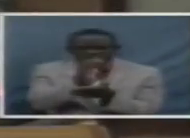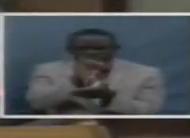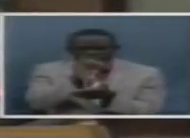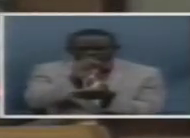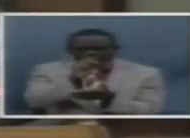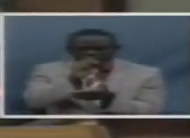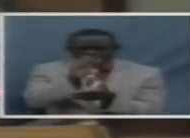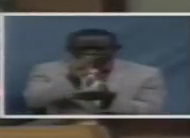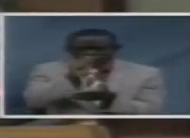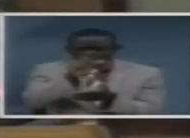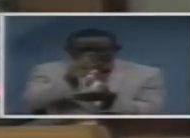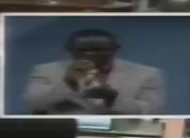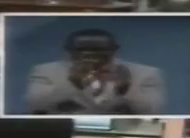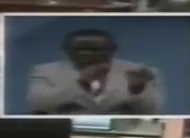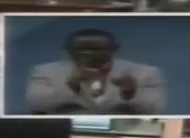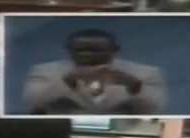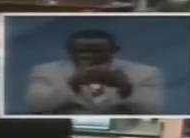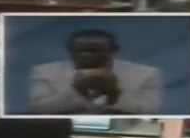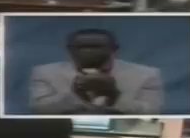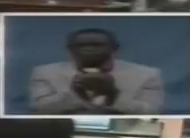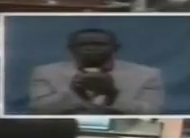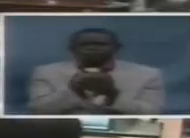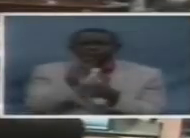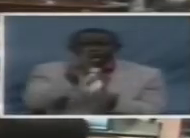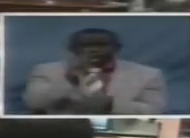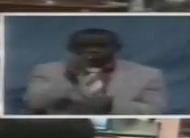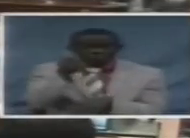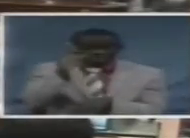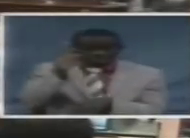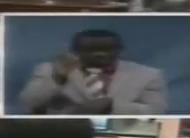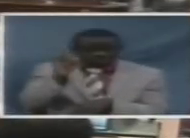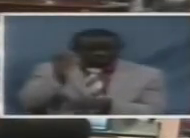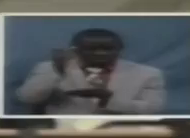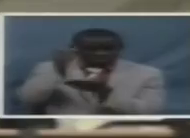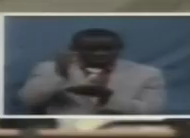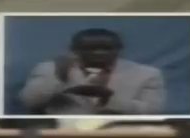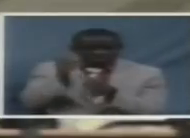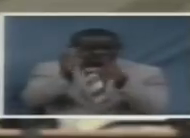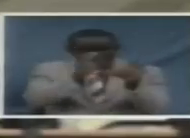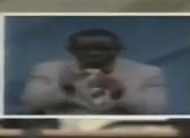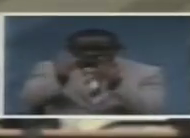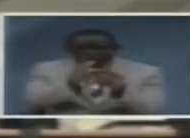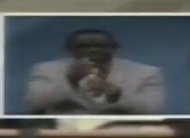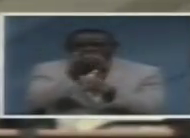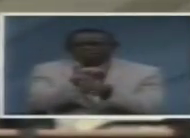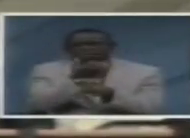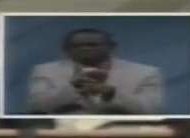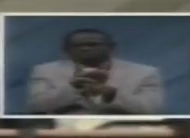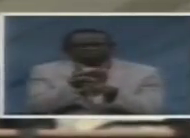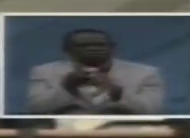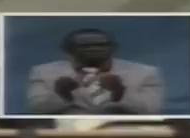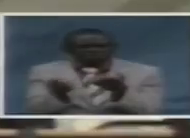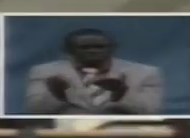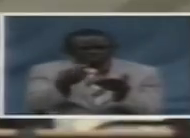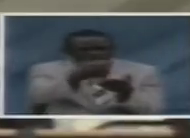The execution of the budget in 2017 remained challenging. Revenues and grants are projected